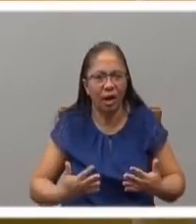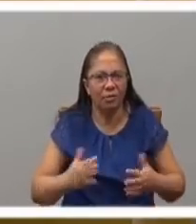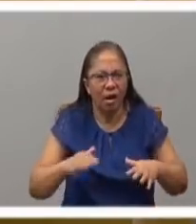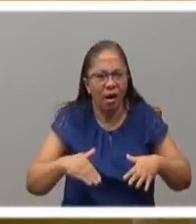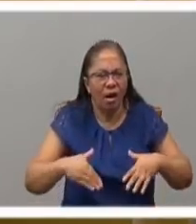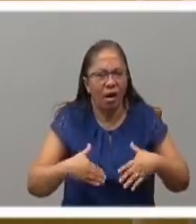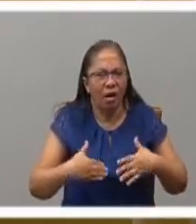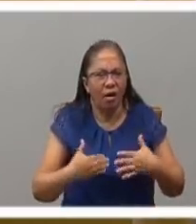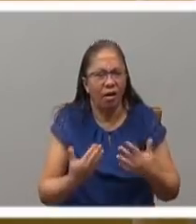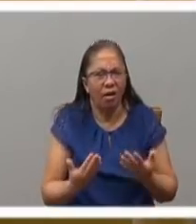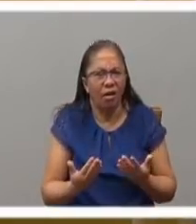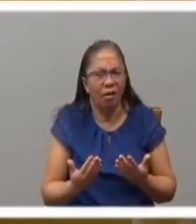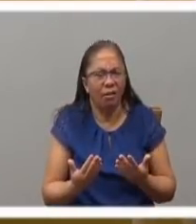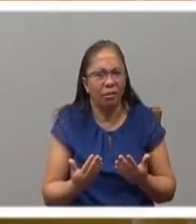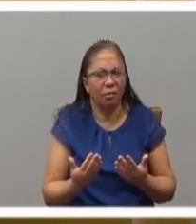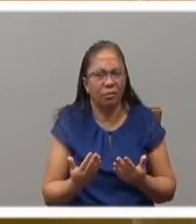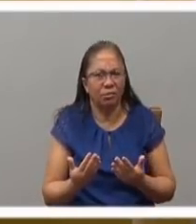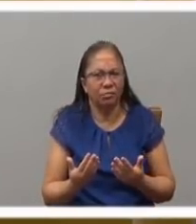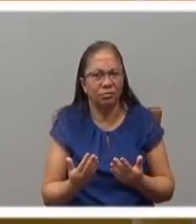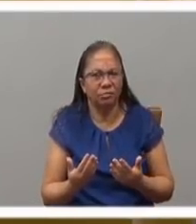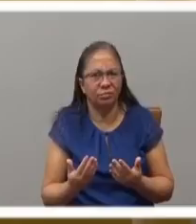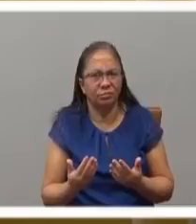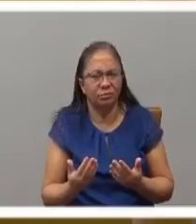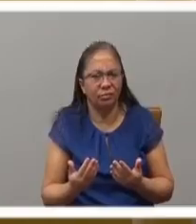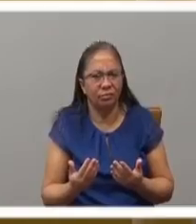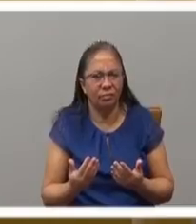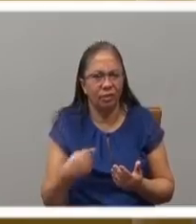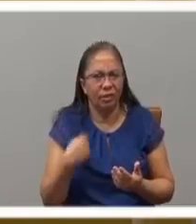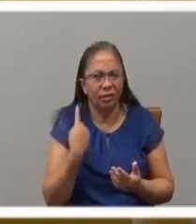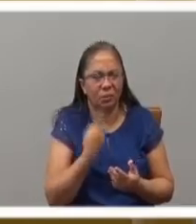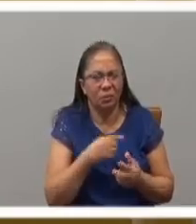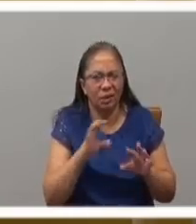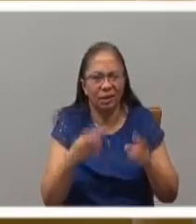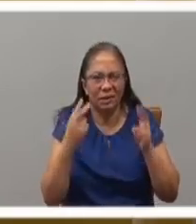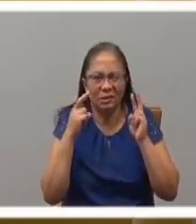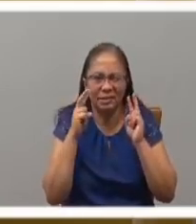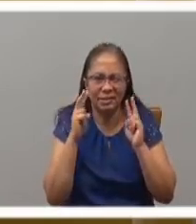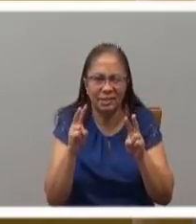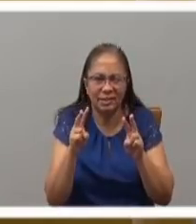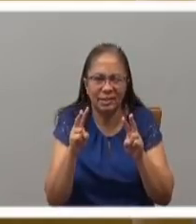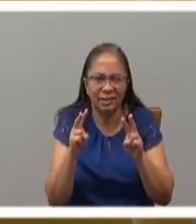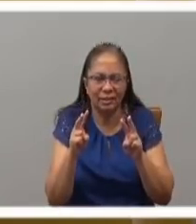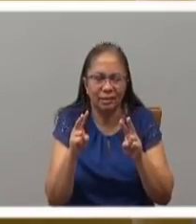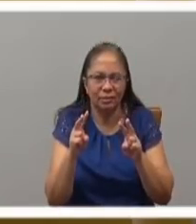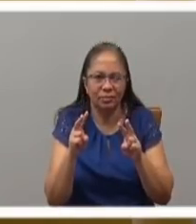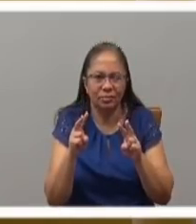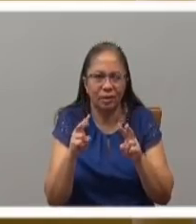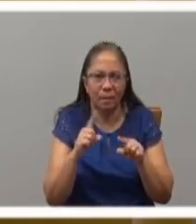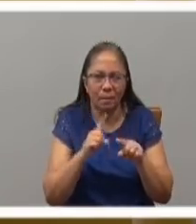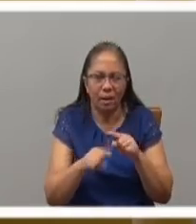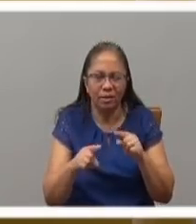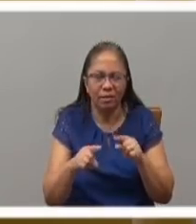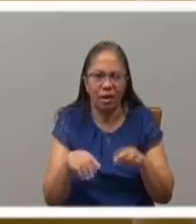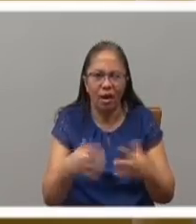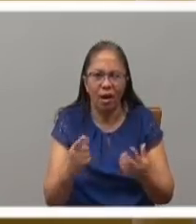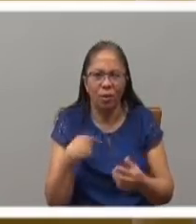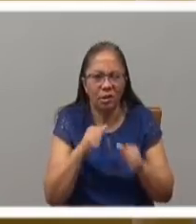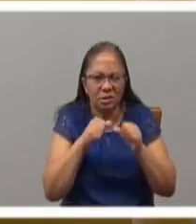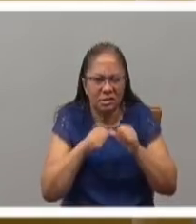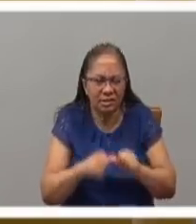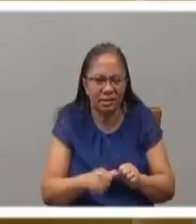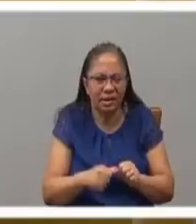disturbing and troubling signs and yet remain committed to Jesus, come what may?